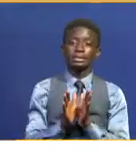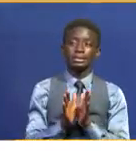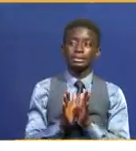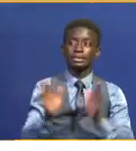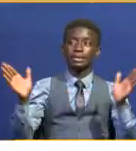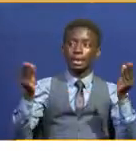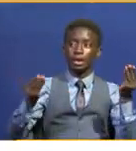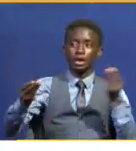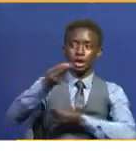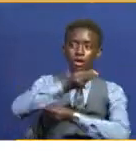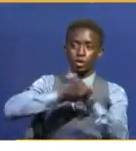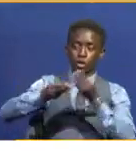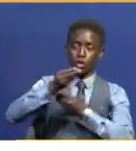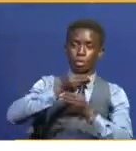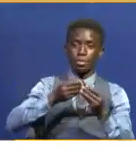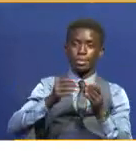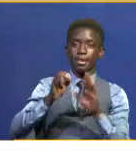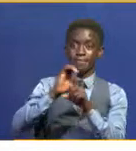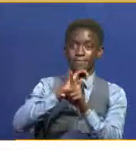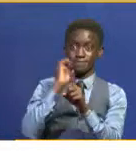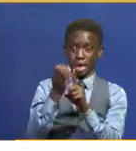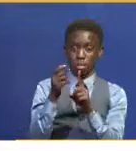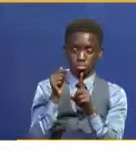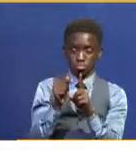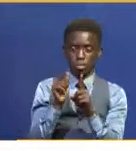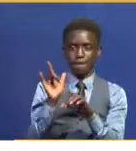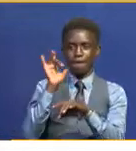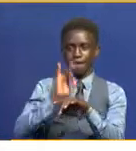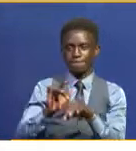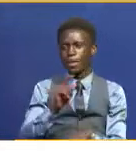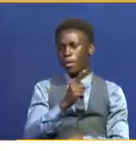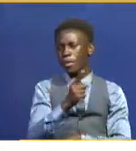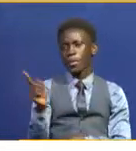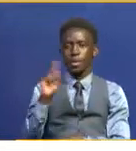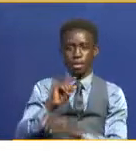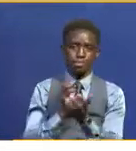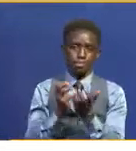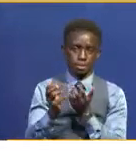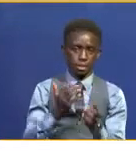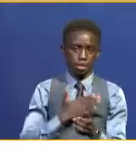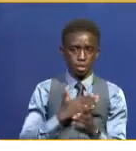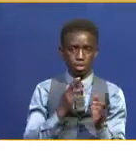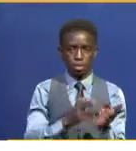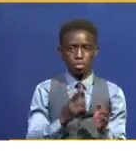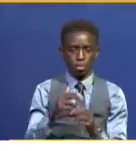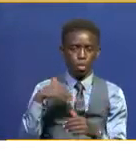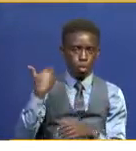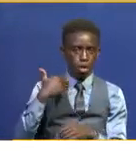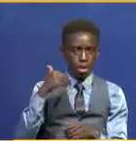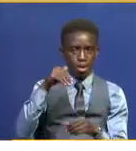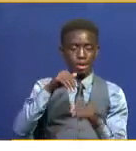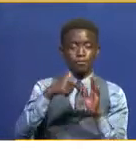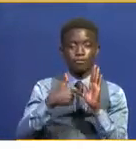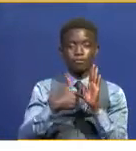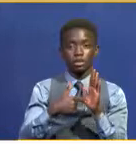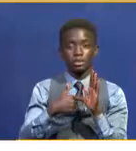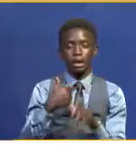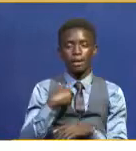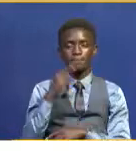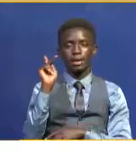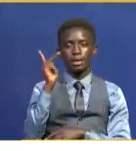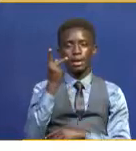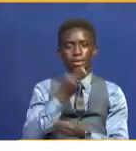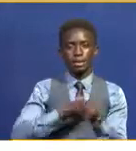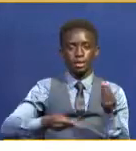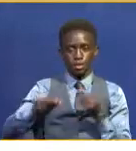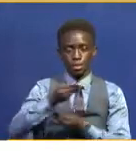does affect all the investments that you actually do within the, for instance, the Kenyan economy.